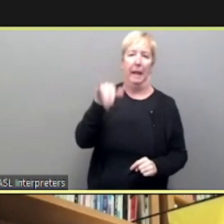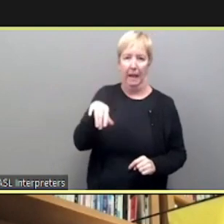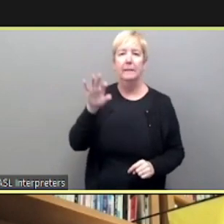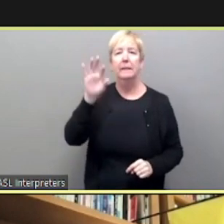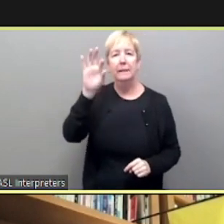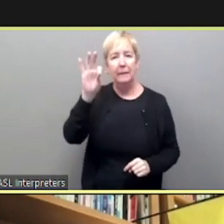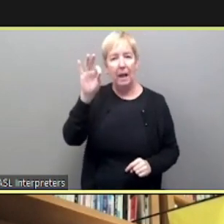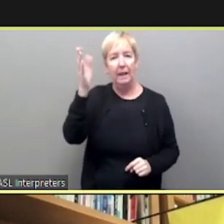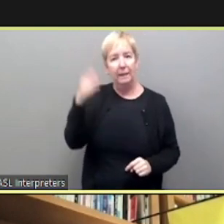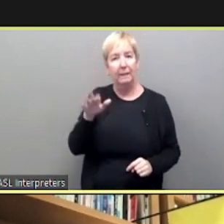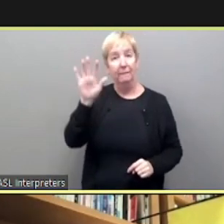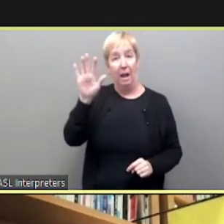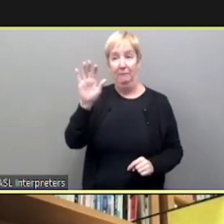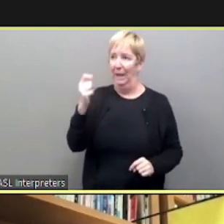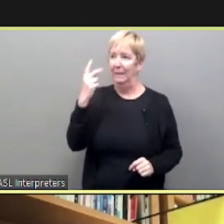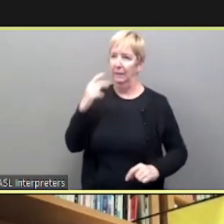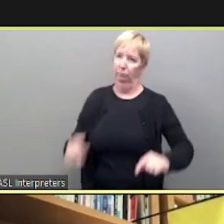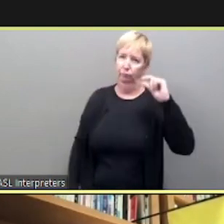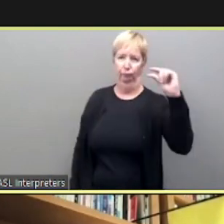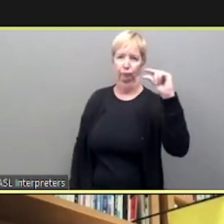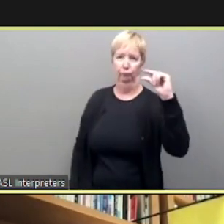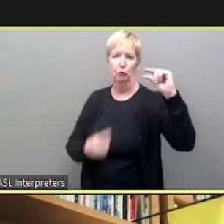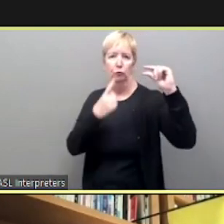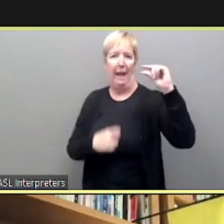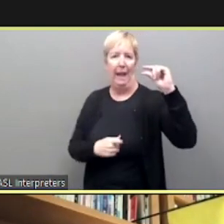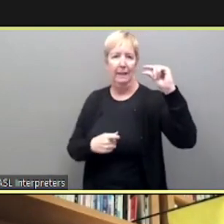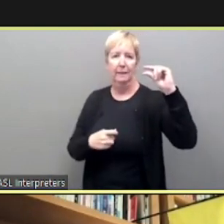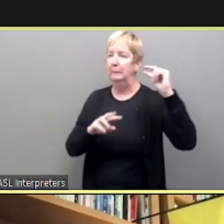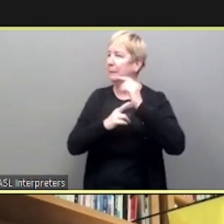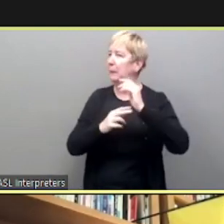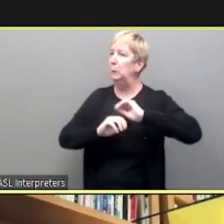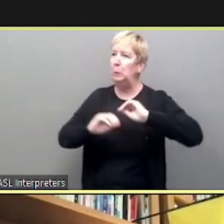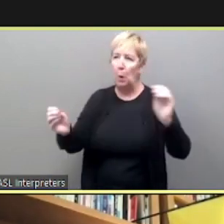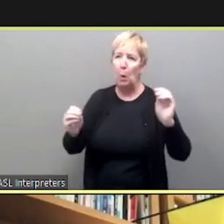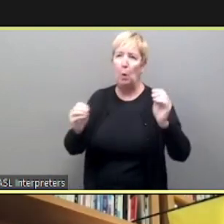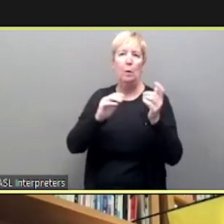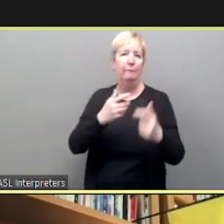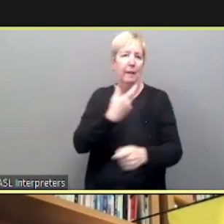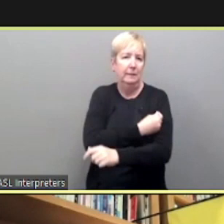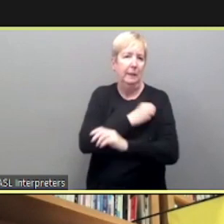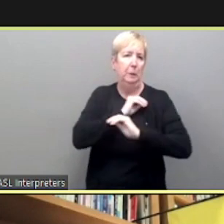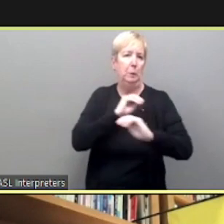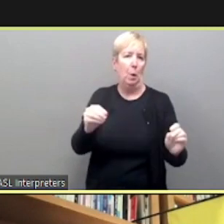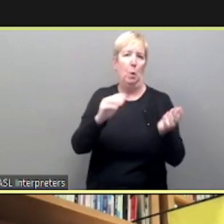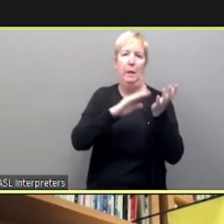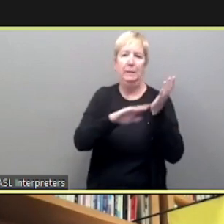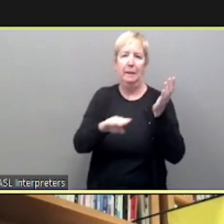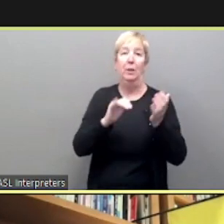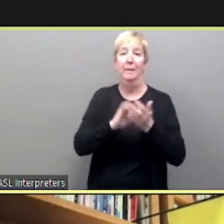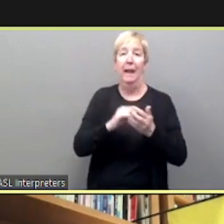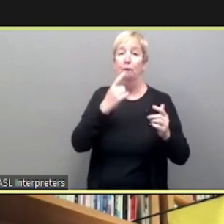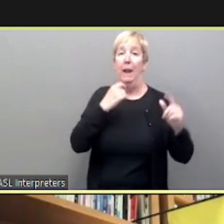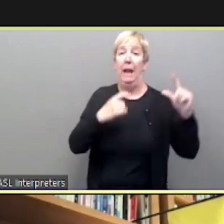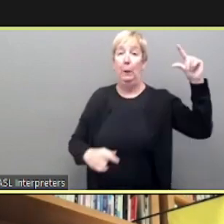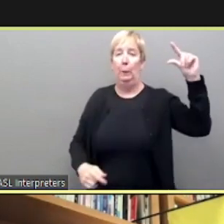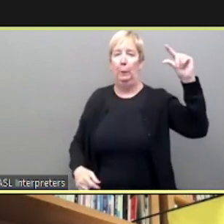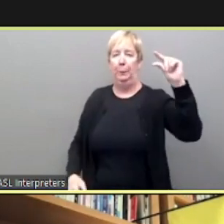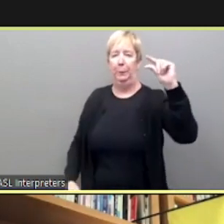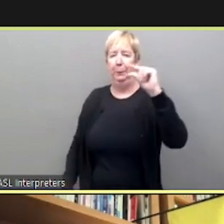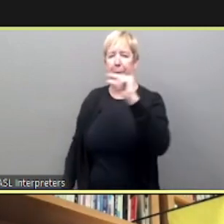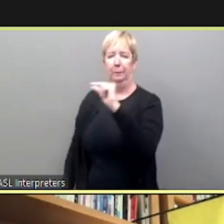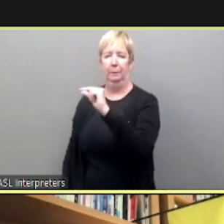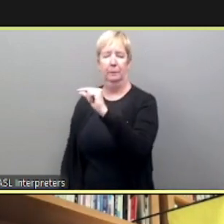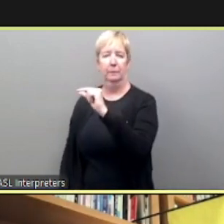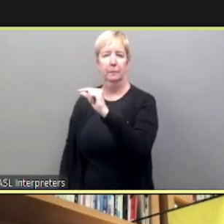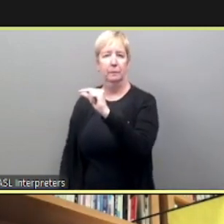it's visible. You can actually see that number, and then you can see it pretty much disappear by the time you get